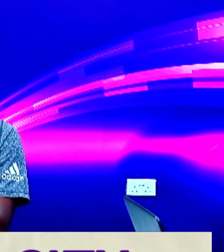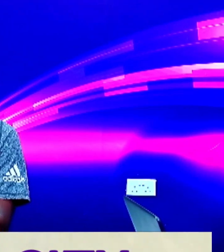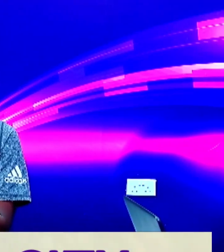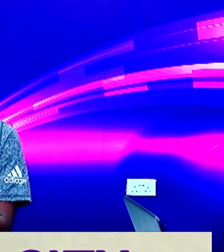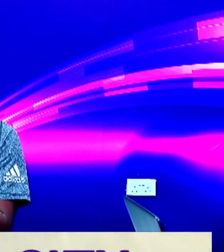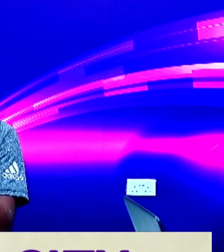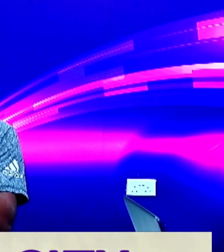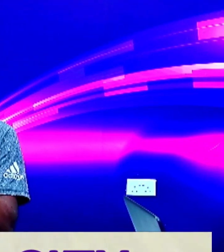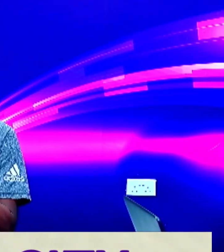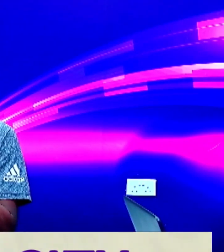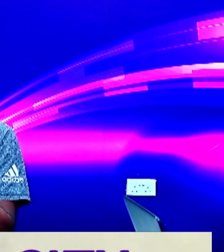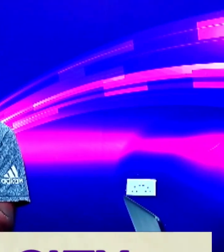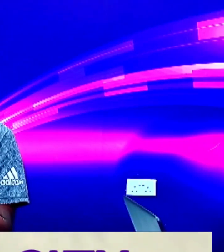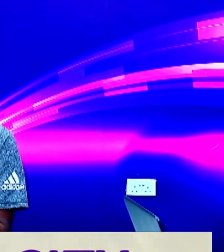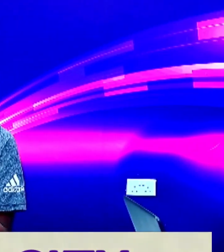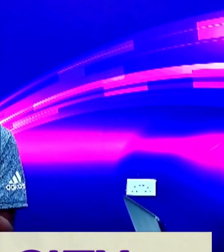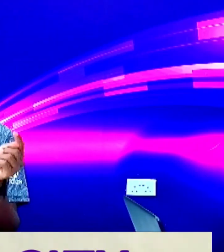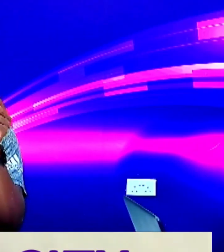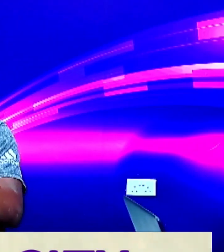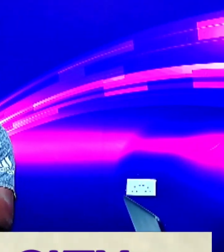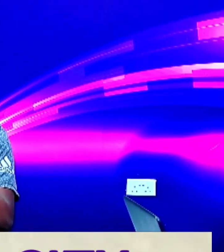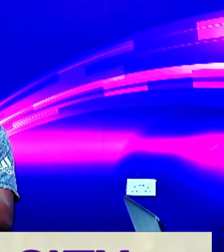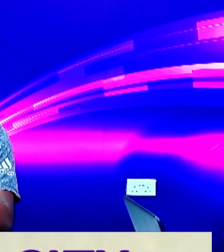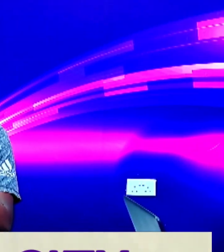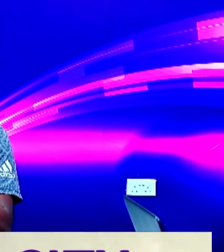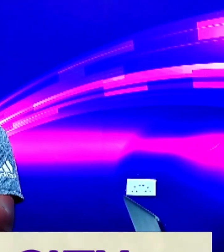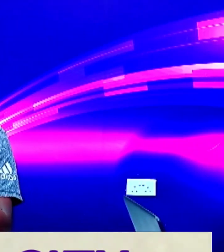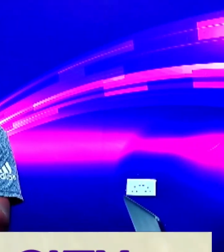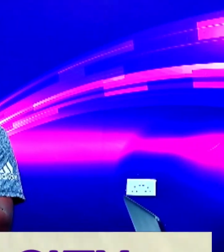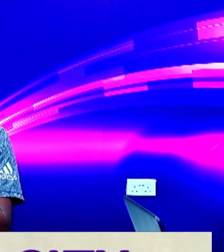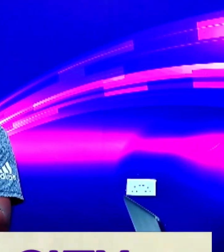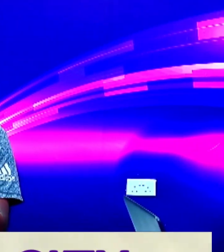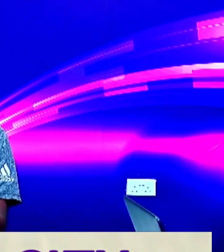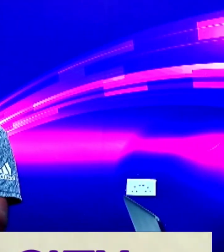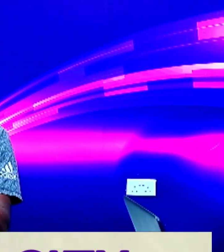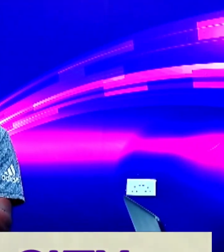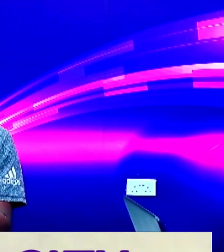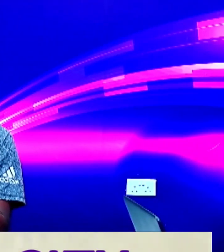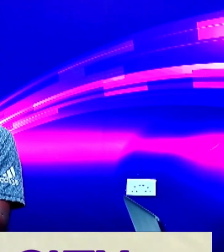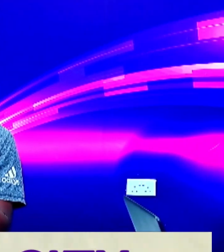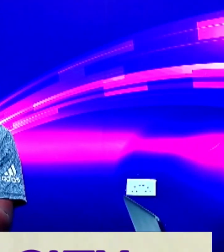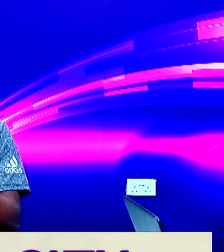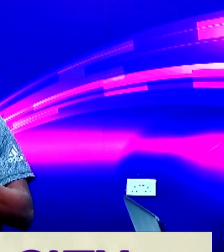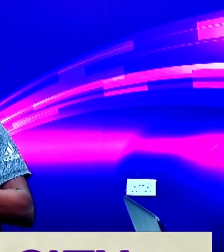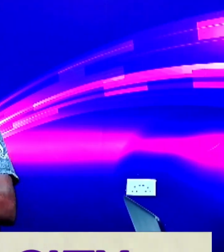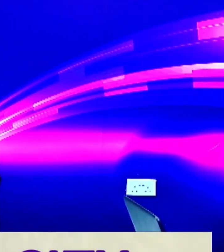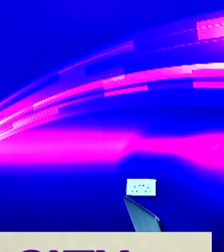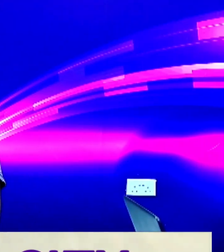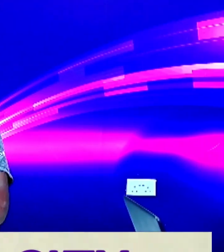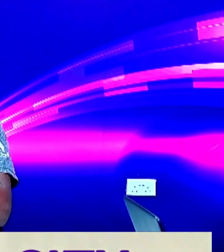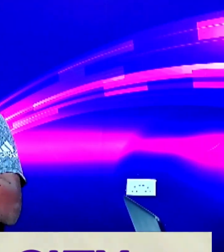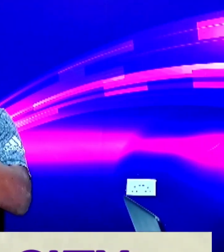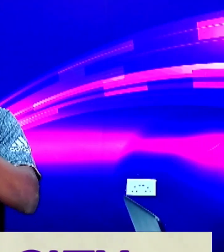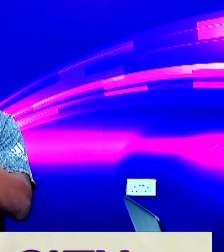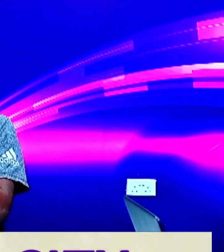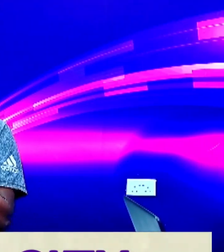that could have been a very huge embarrassment if they lost against the Japan team. So let us see if all the players